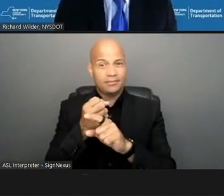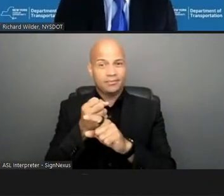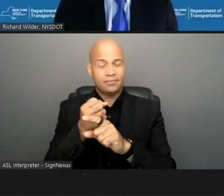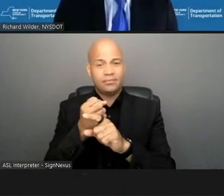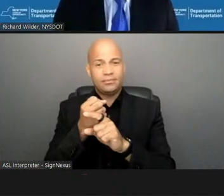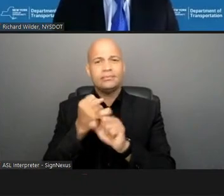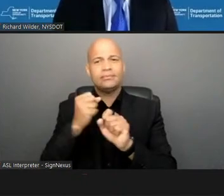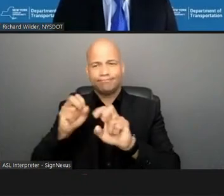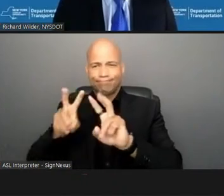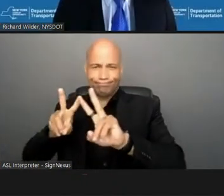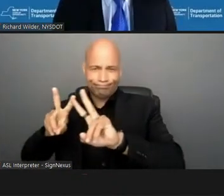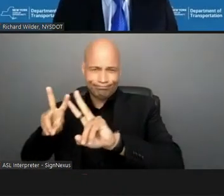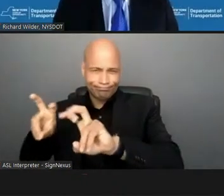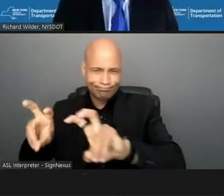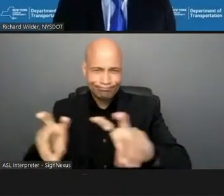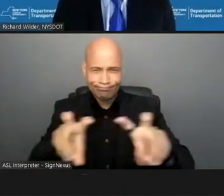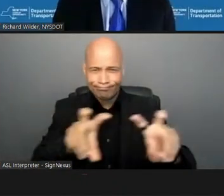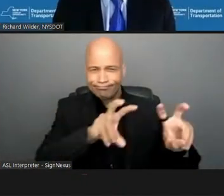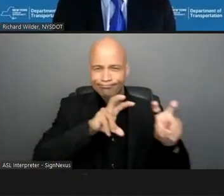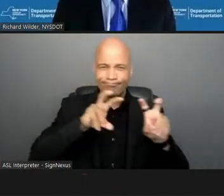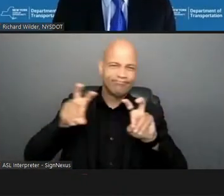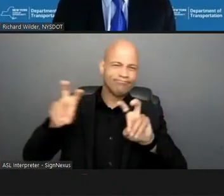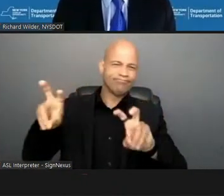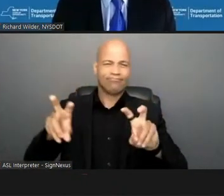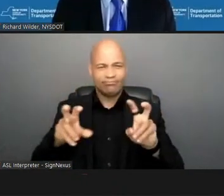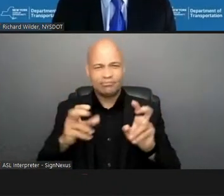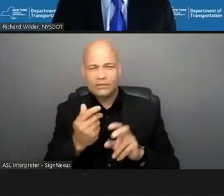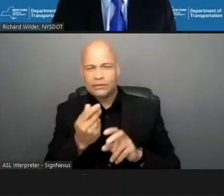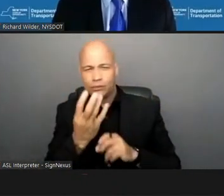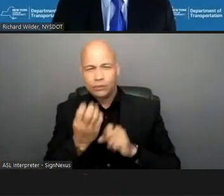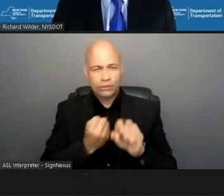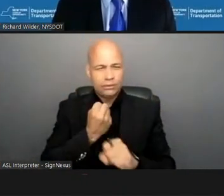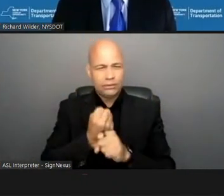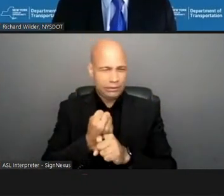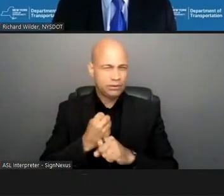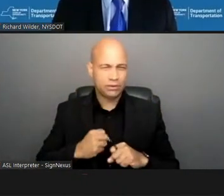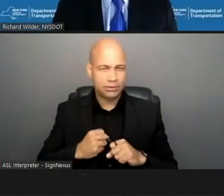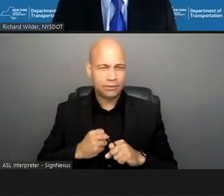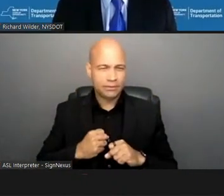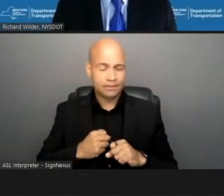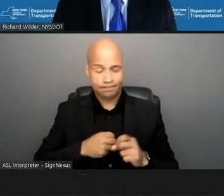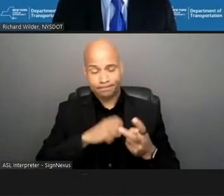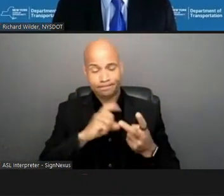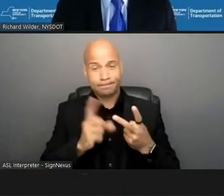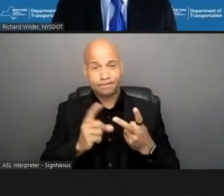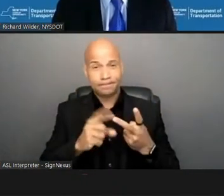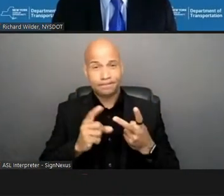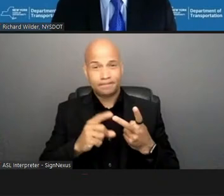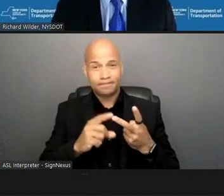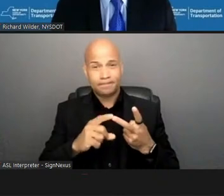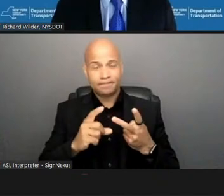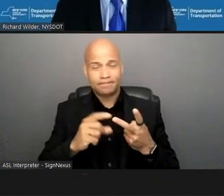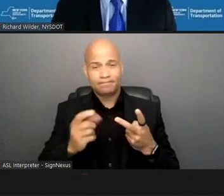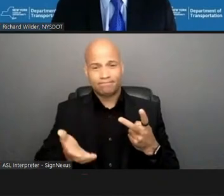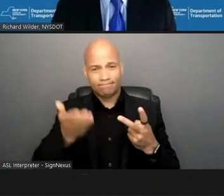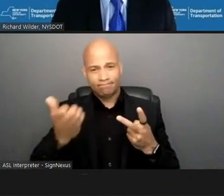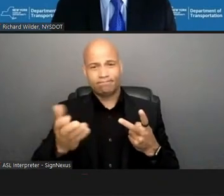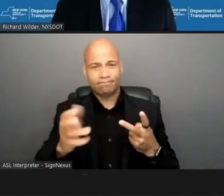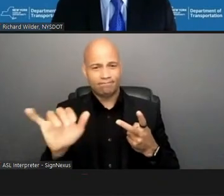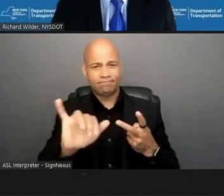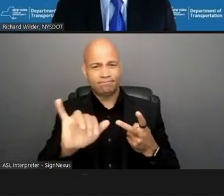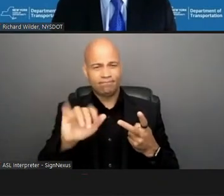examined or across at least a couple years second of all I do I am quite